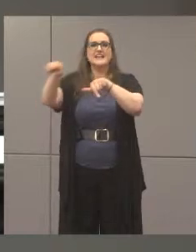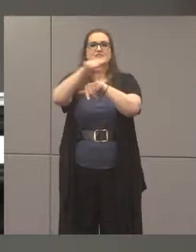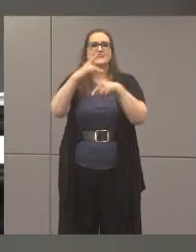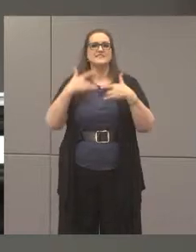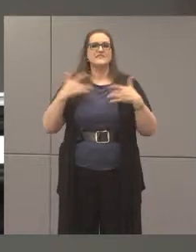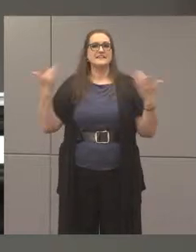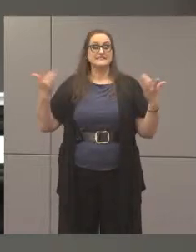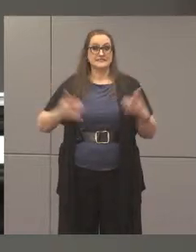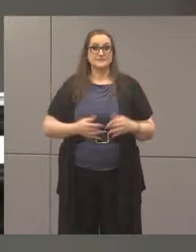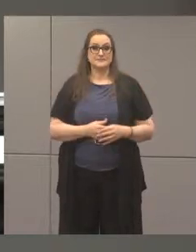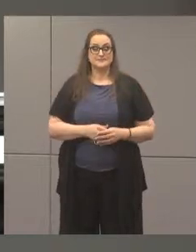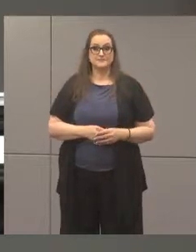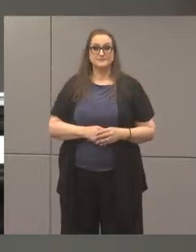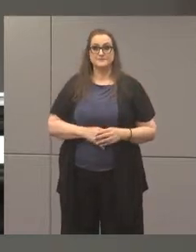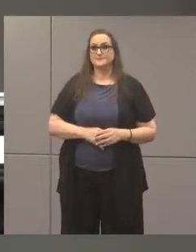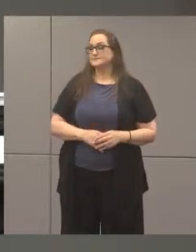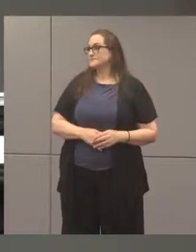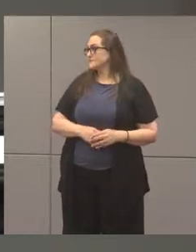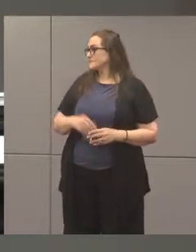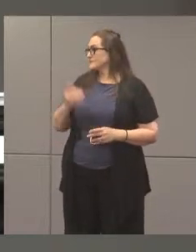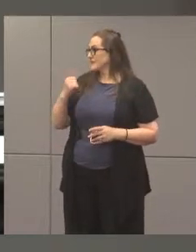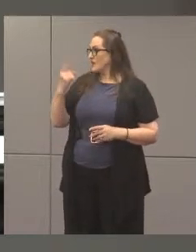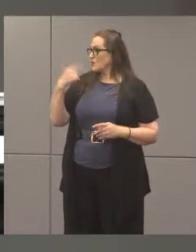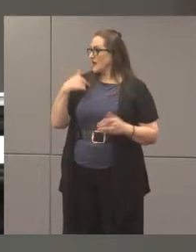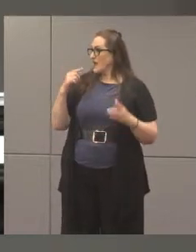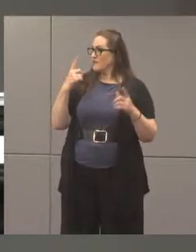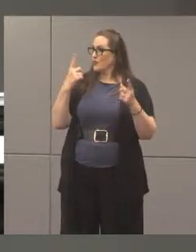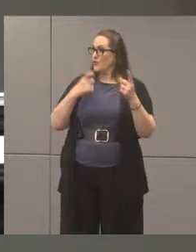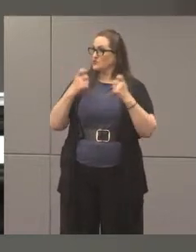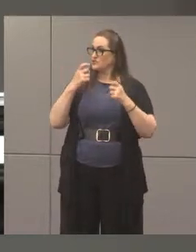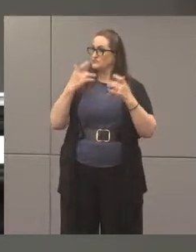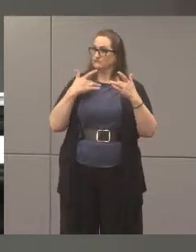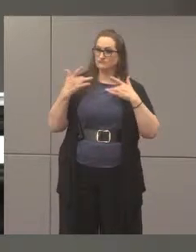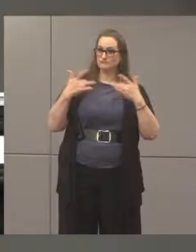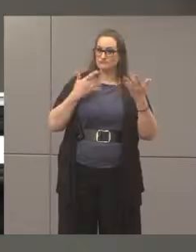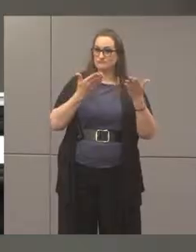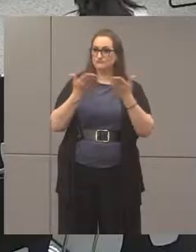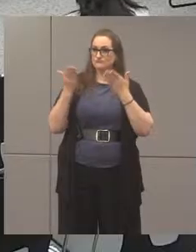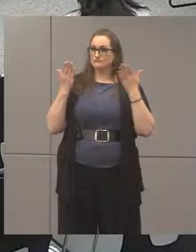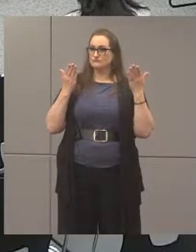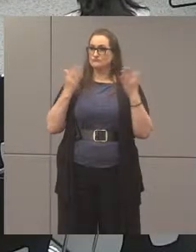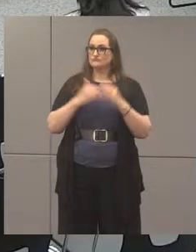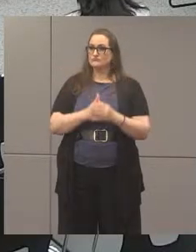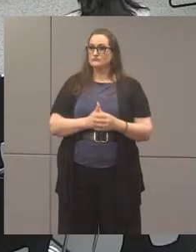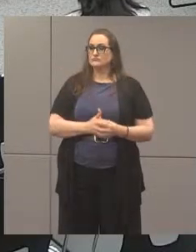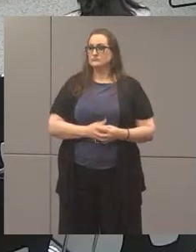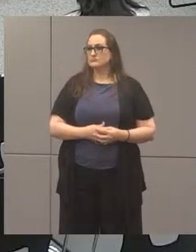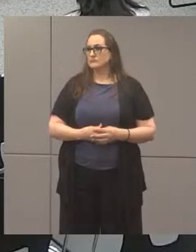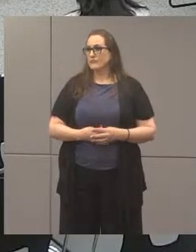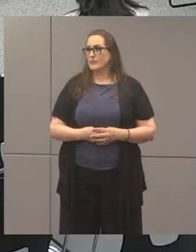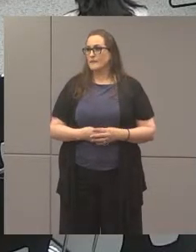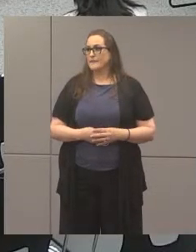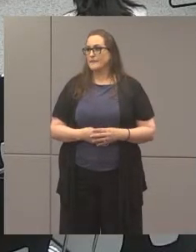events. Does anyone have any questions, concerns?